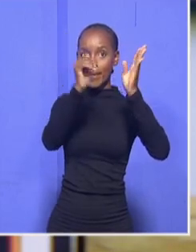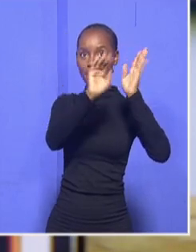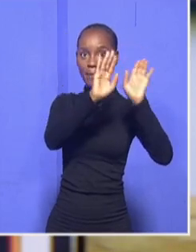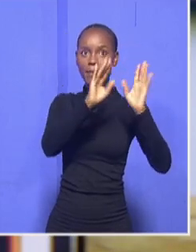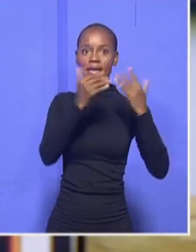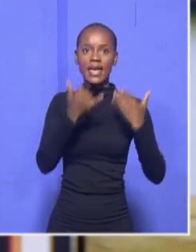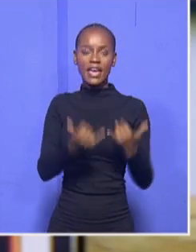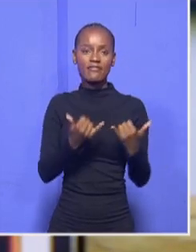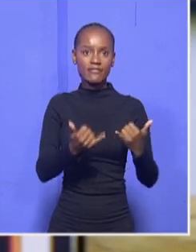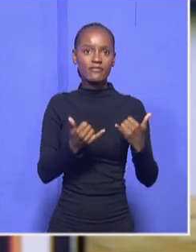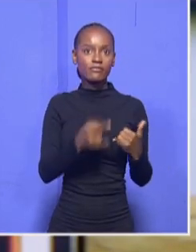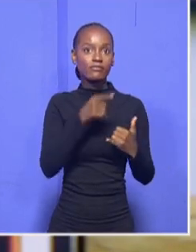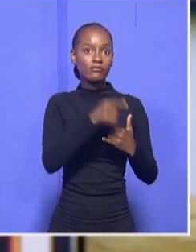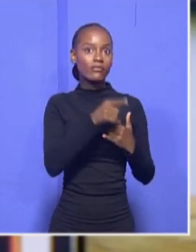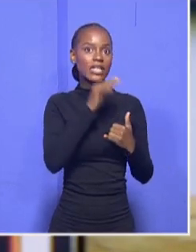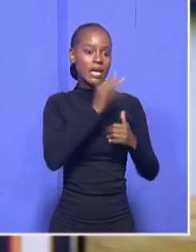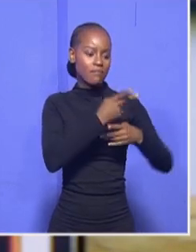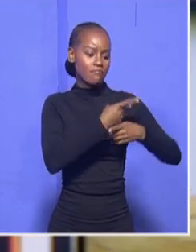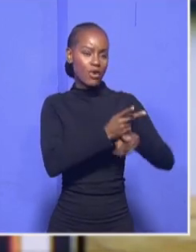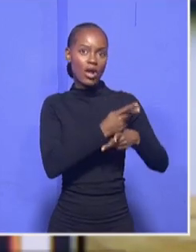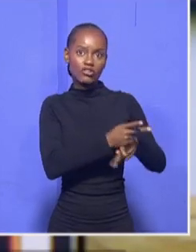beautiful bell curve of production